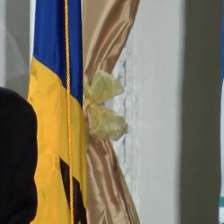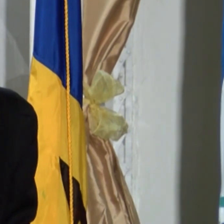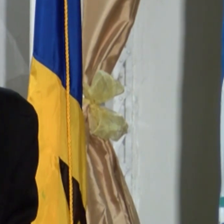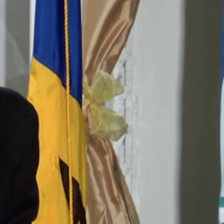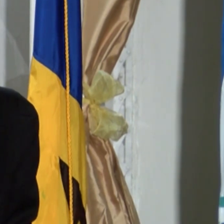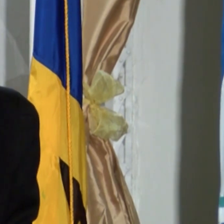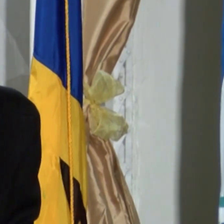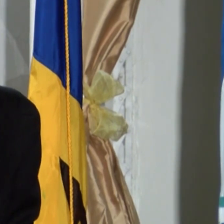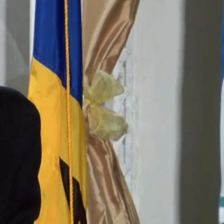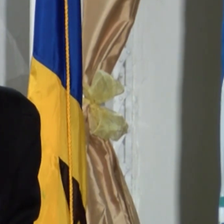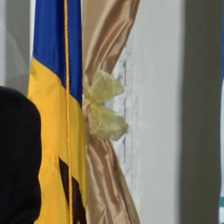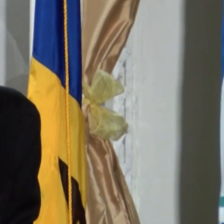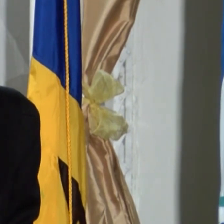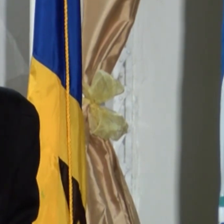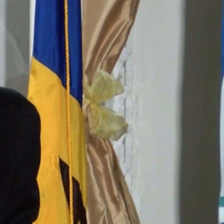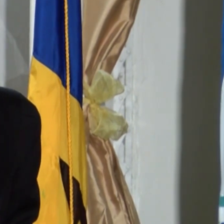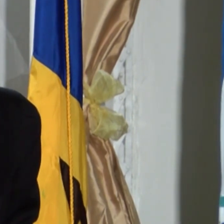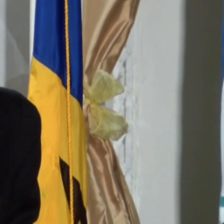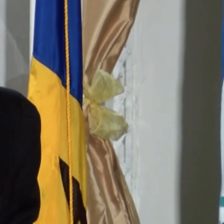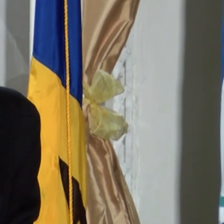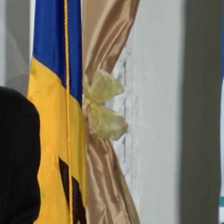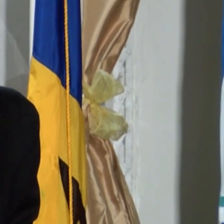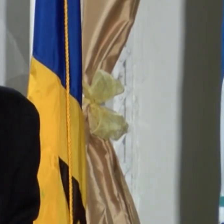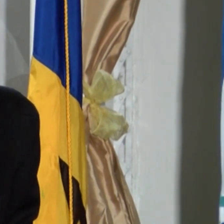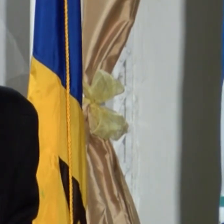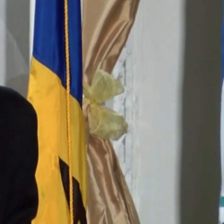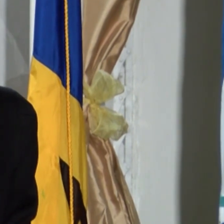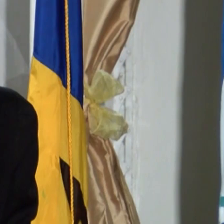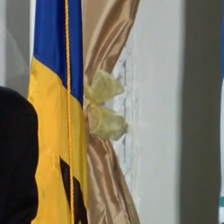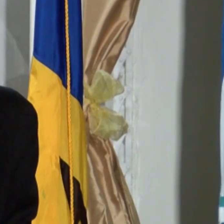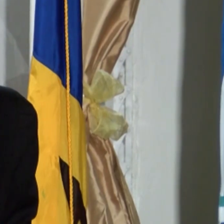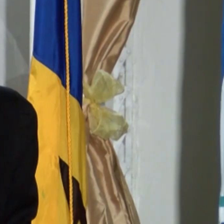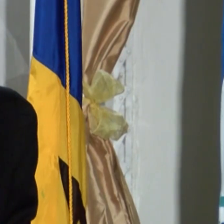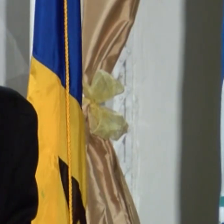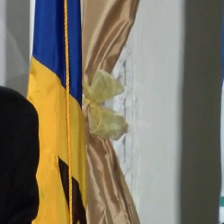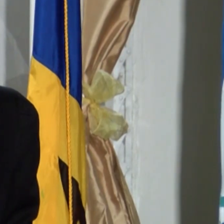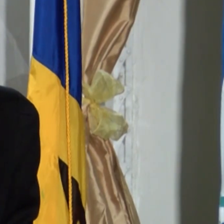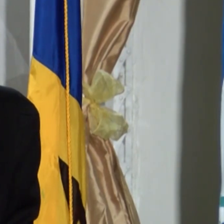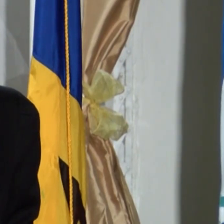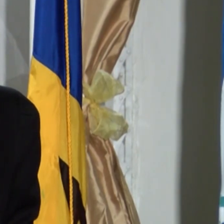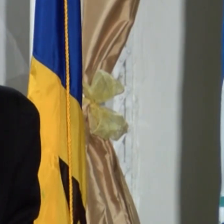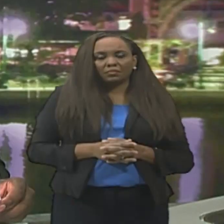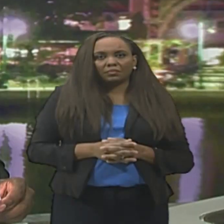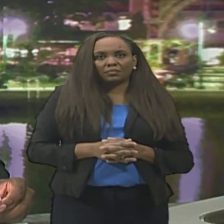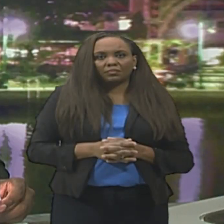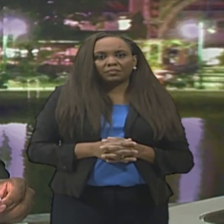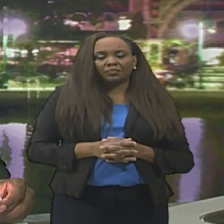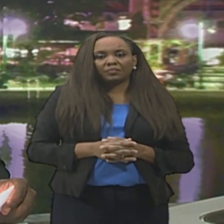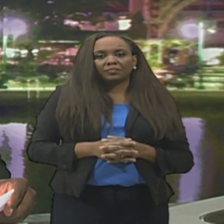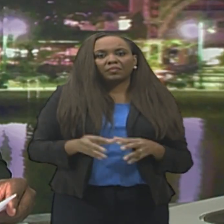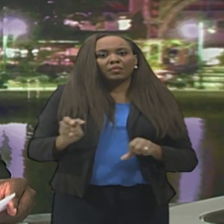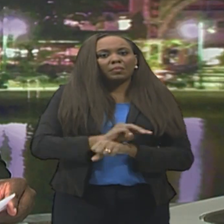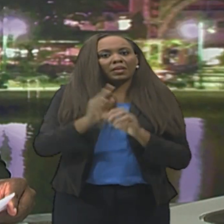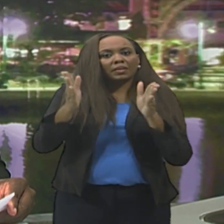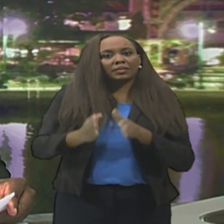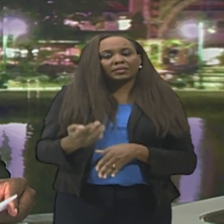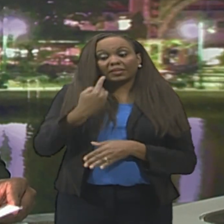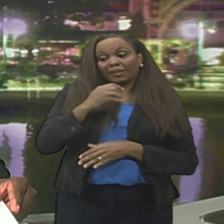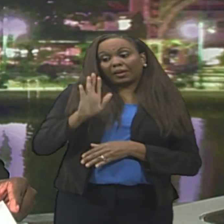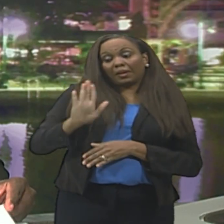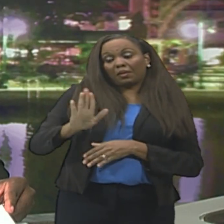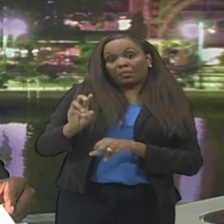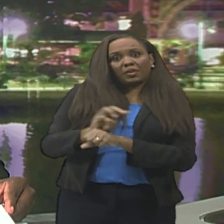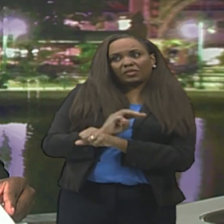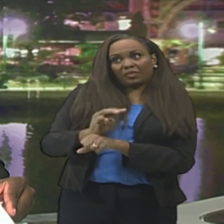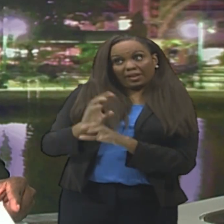their weaknesses and seek to strengthen them with the guidance of appropriately trained professionals. Ms. Bradshaw says